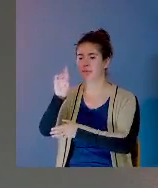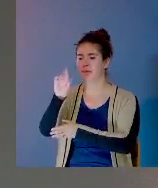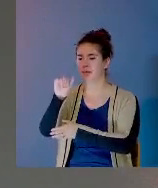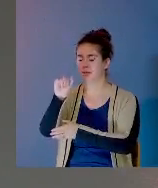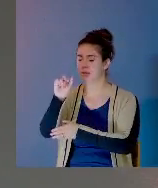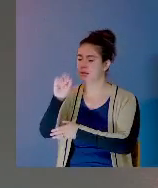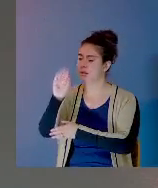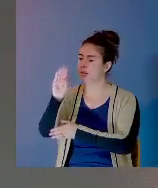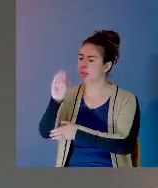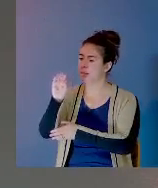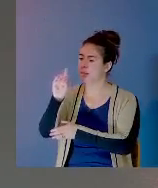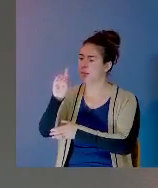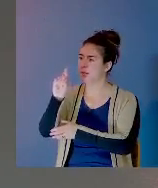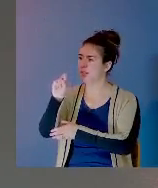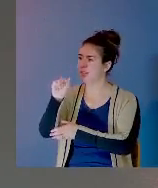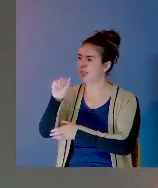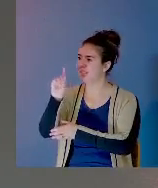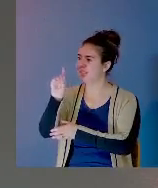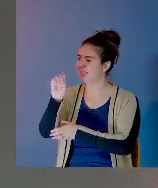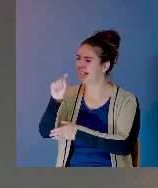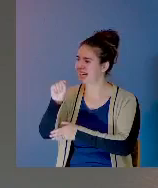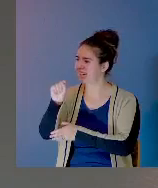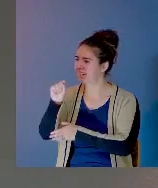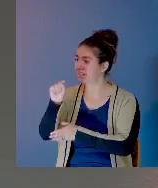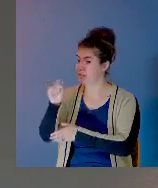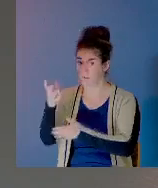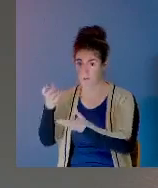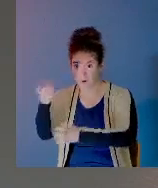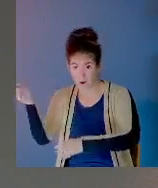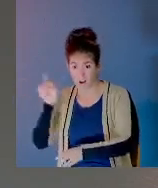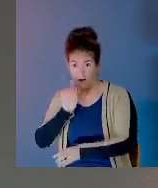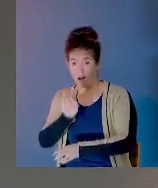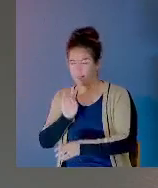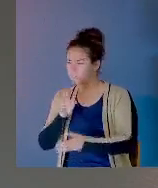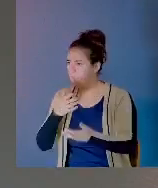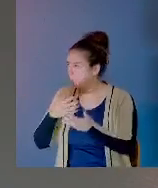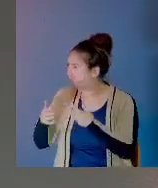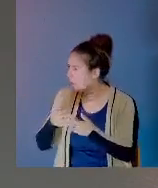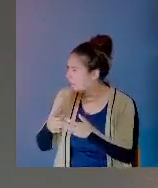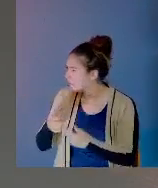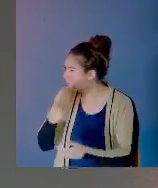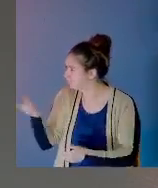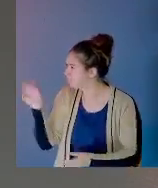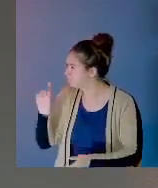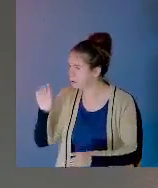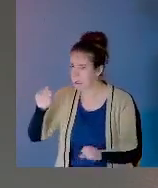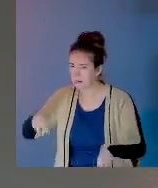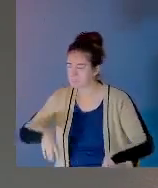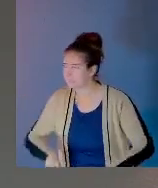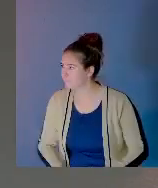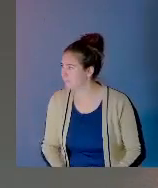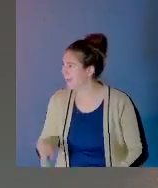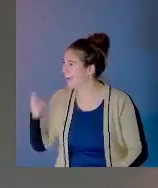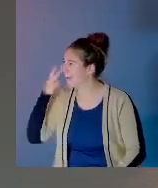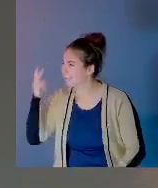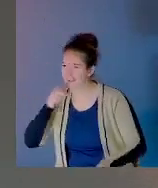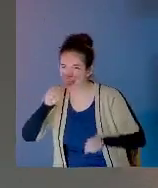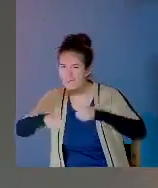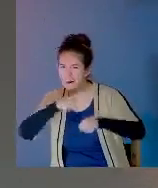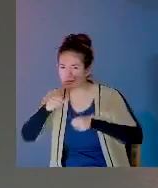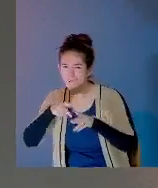Bernadette. You want to come all the way up, or you want to, what do you think? Yeah. I've seen you ride your bike. You can easily climb up